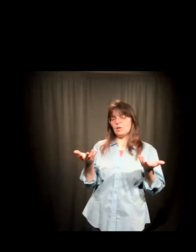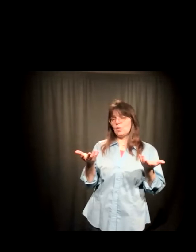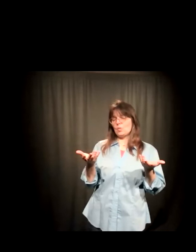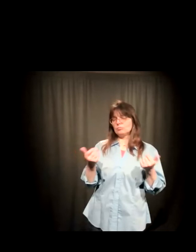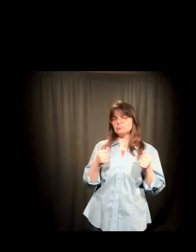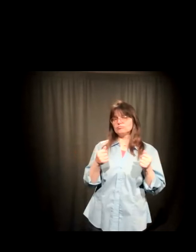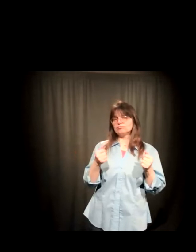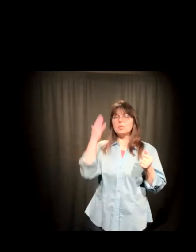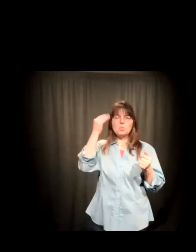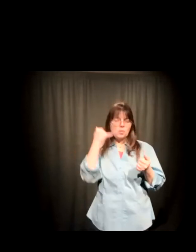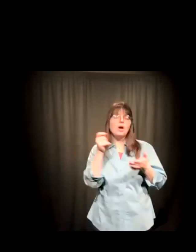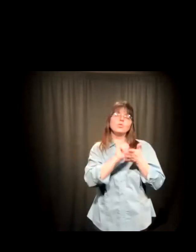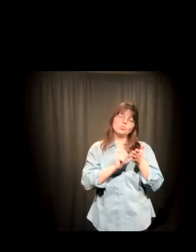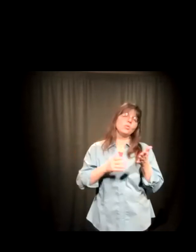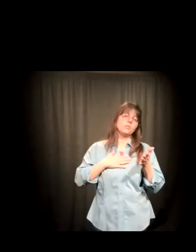this book.